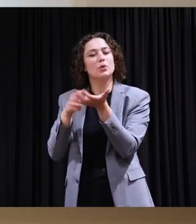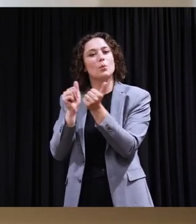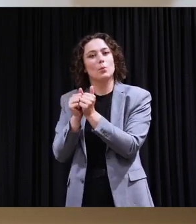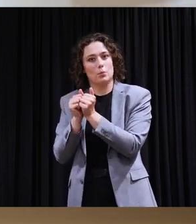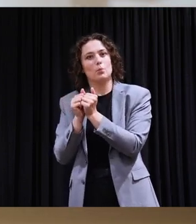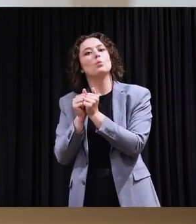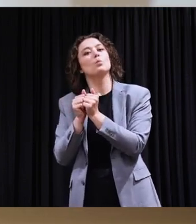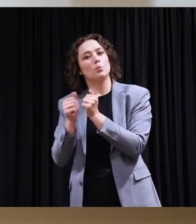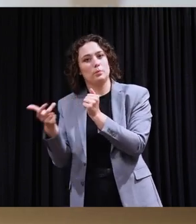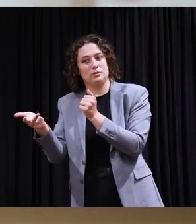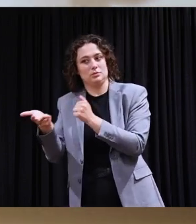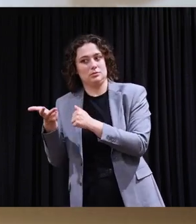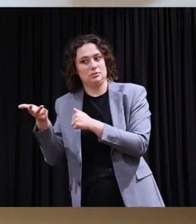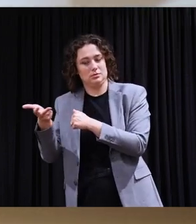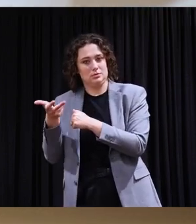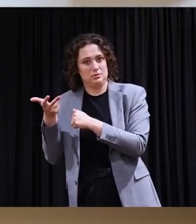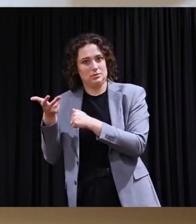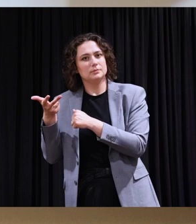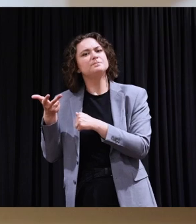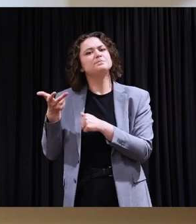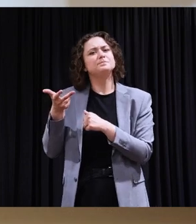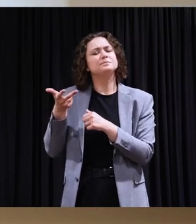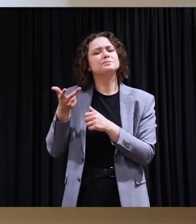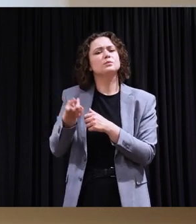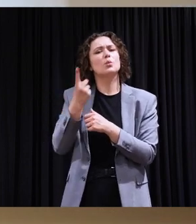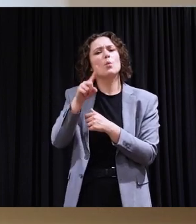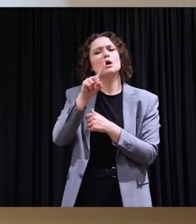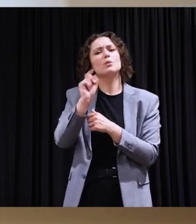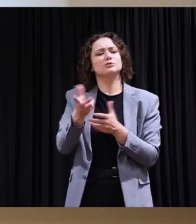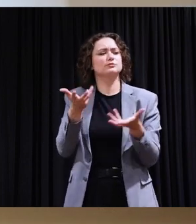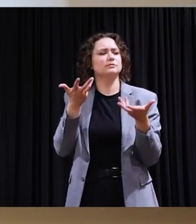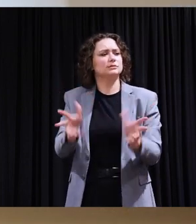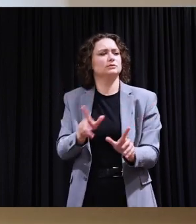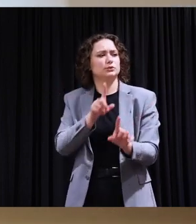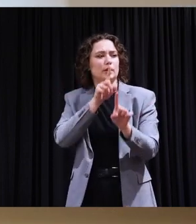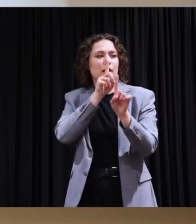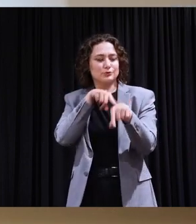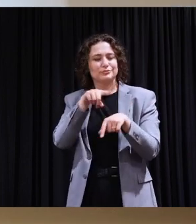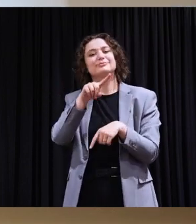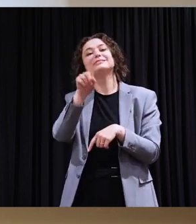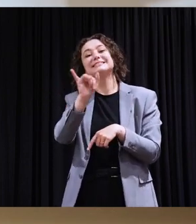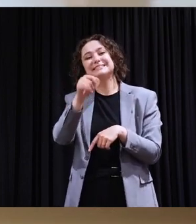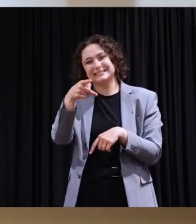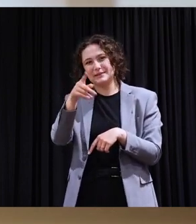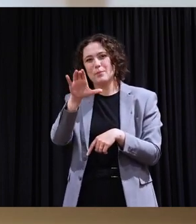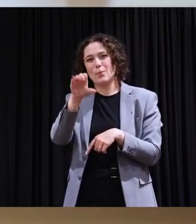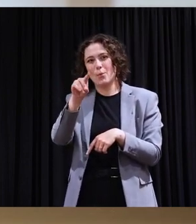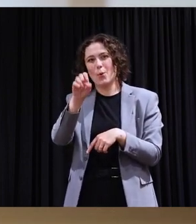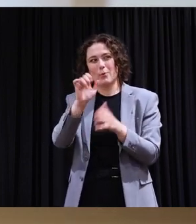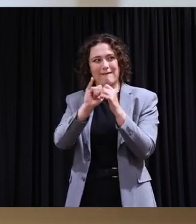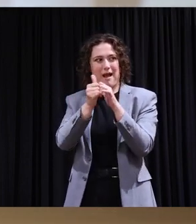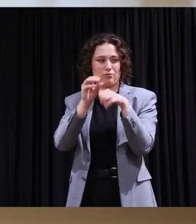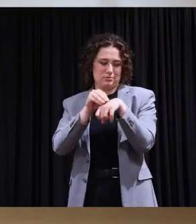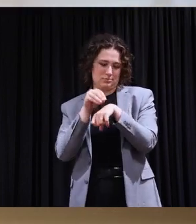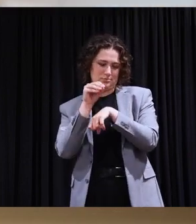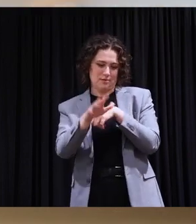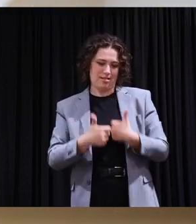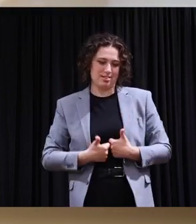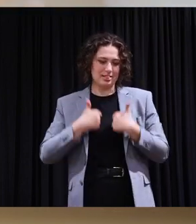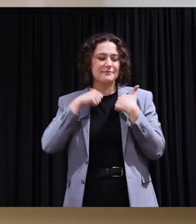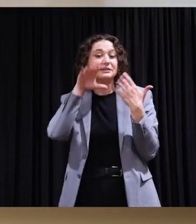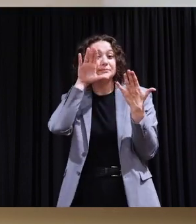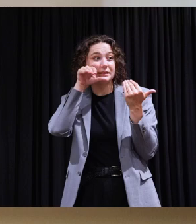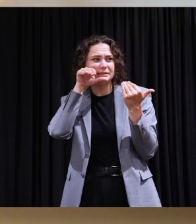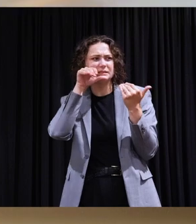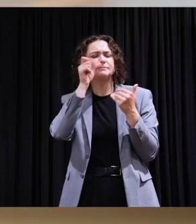Brianna. And one of the questions we've already answered, which is the zip codes and how it affects your life expectancy. But what are the